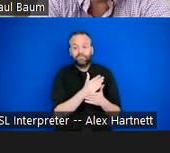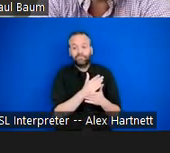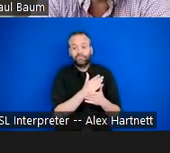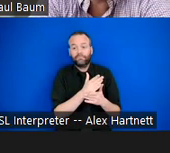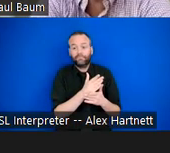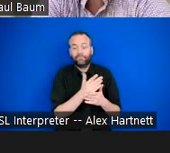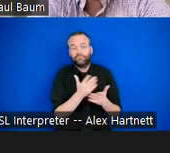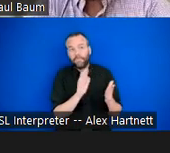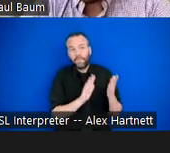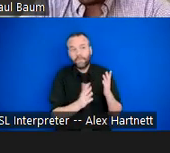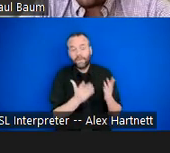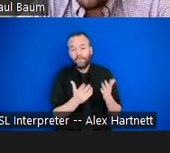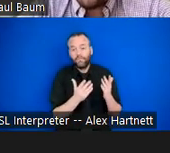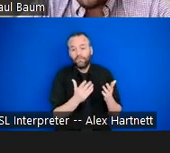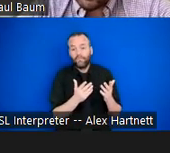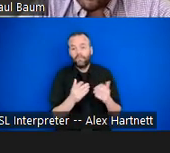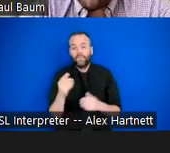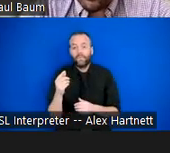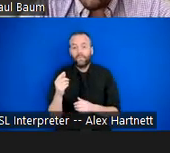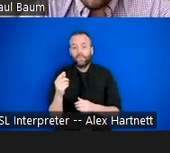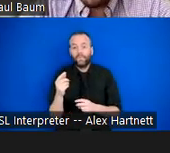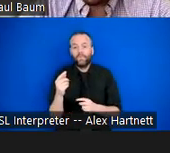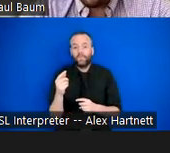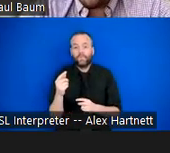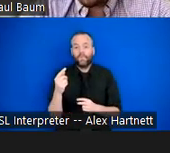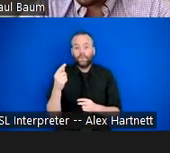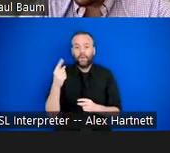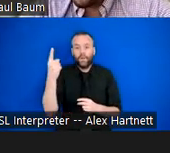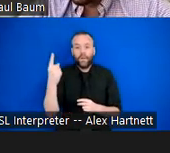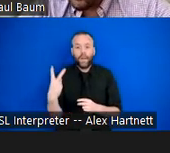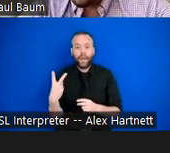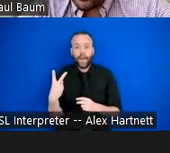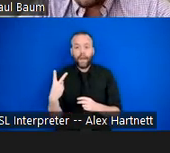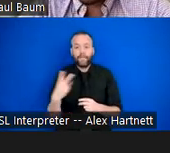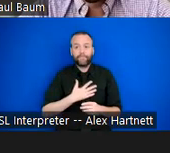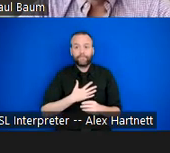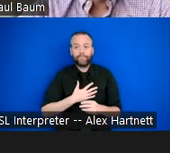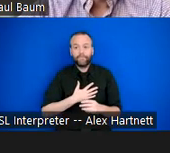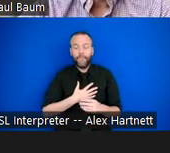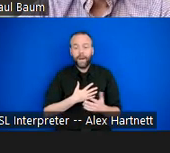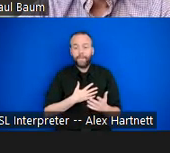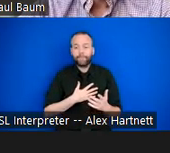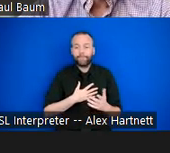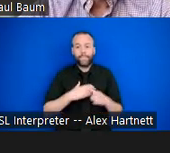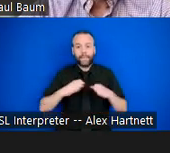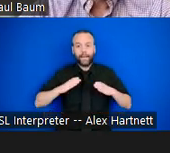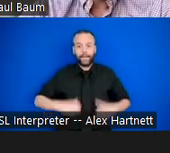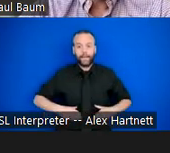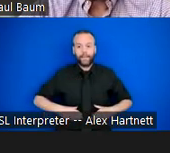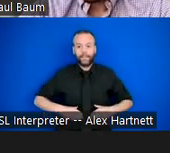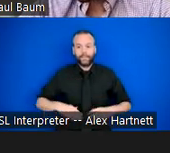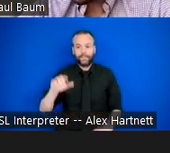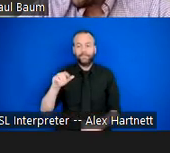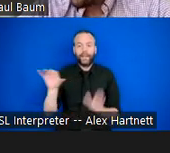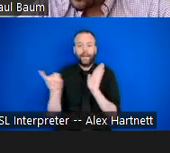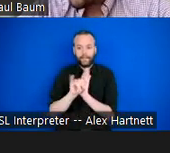probably, I would say, close to half of the people that I served identified as LGBTQ plus. Now, when